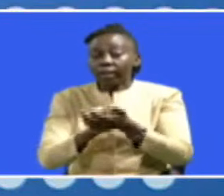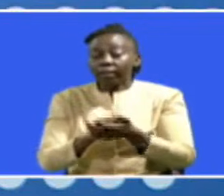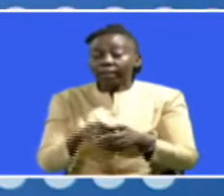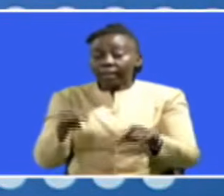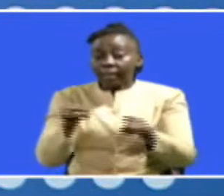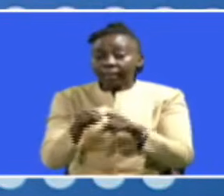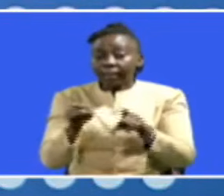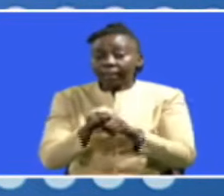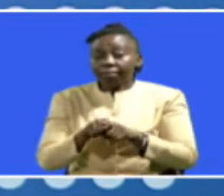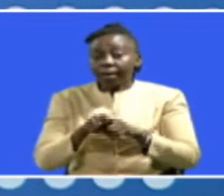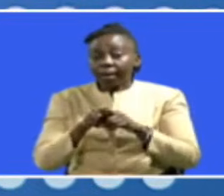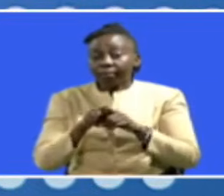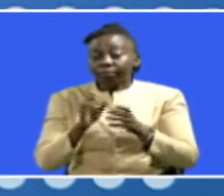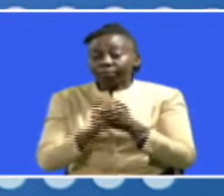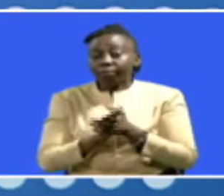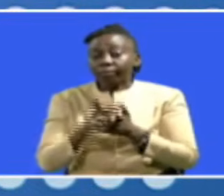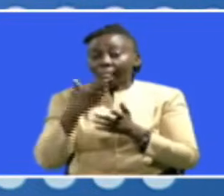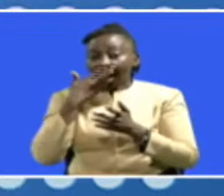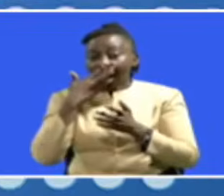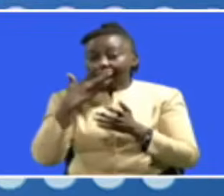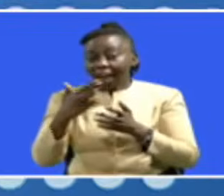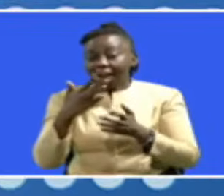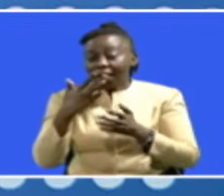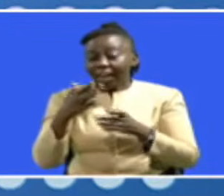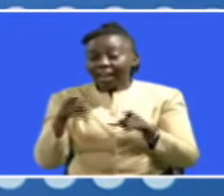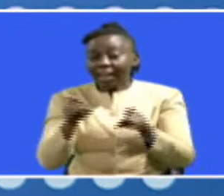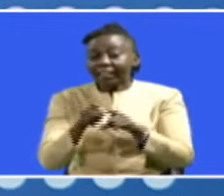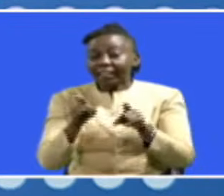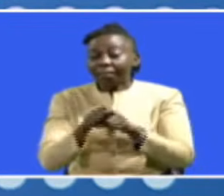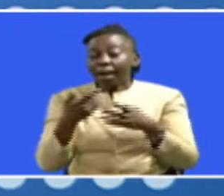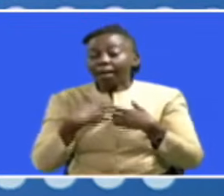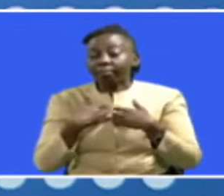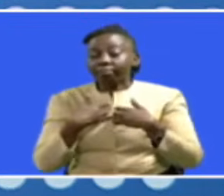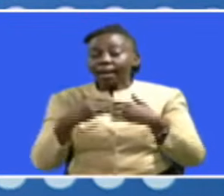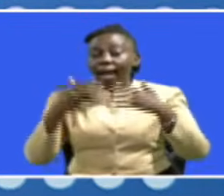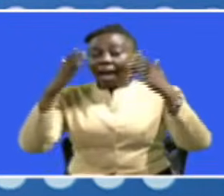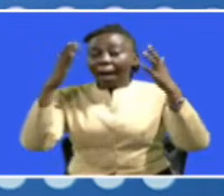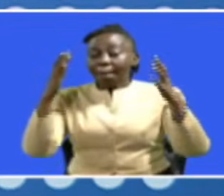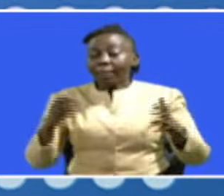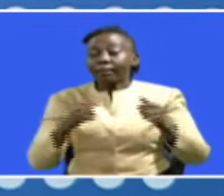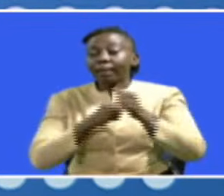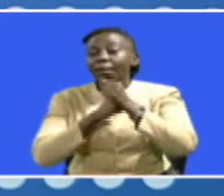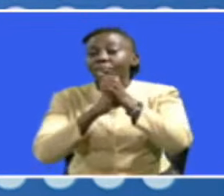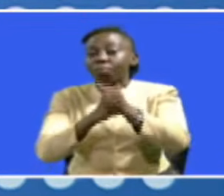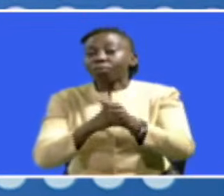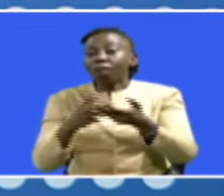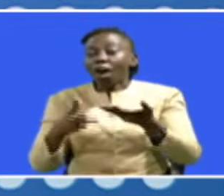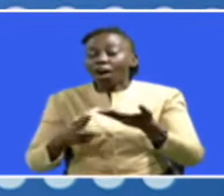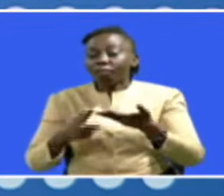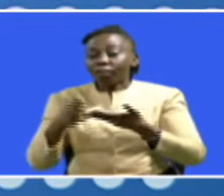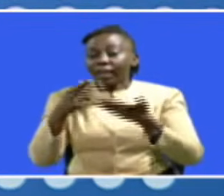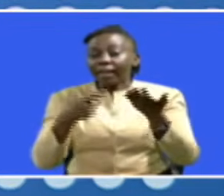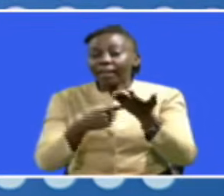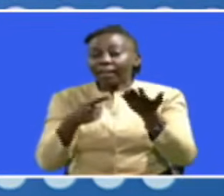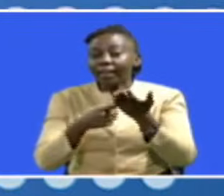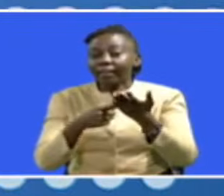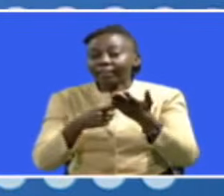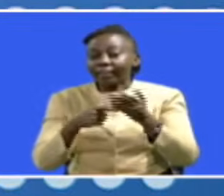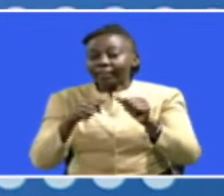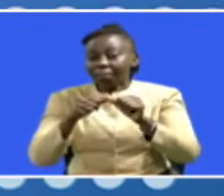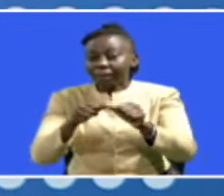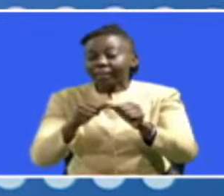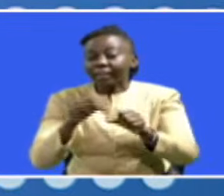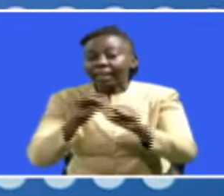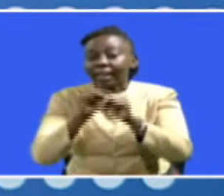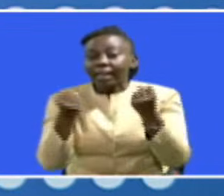In the agriculture sector, Kenya's horticulture sector is set for a major boost following the launch of a new digital traceability system